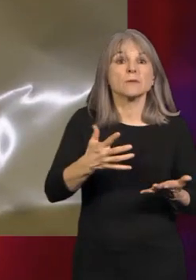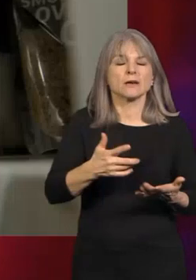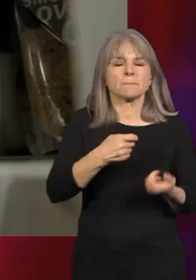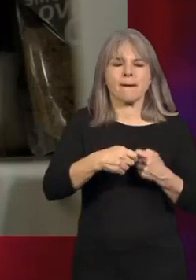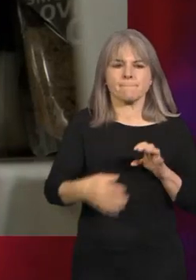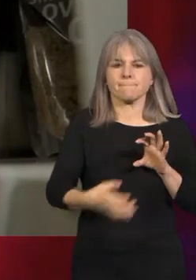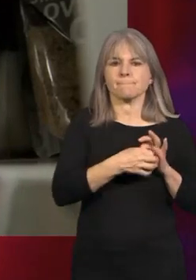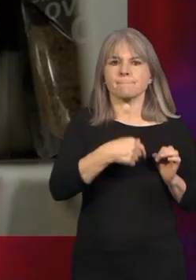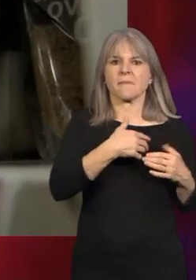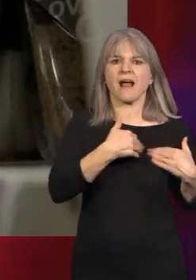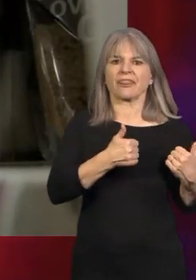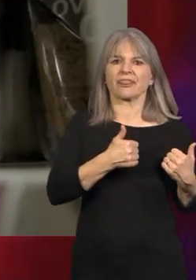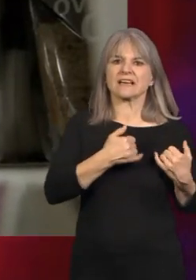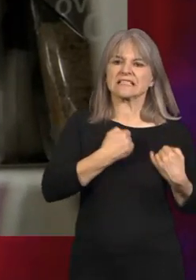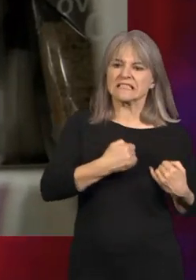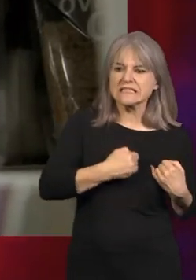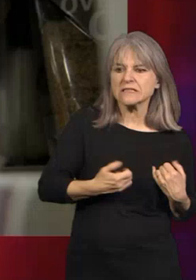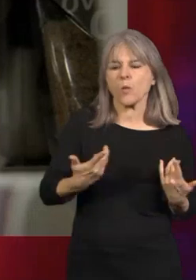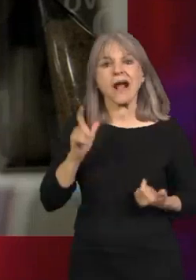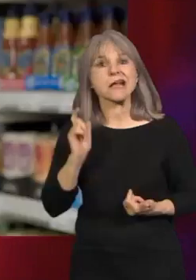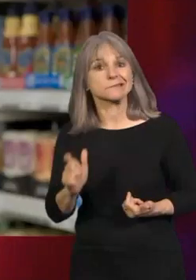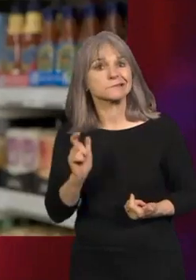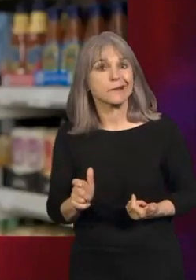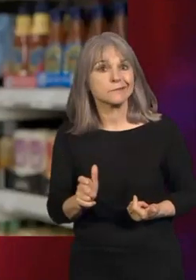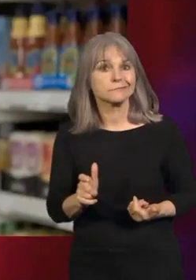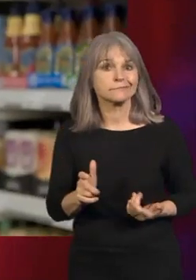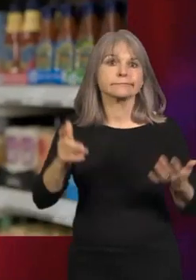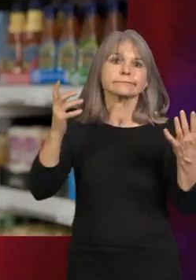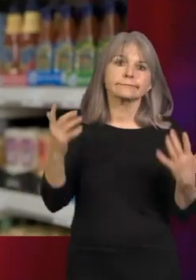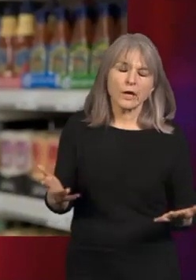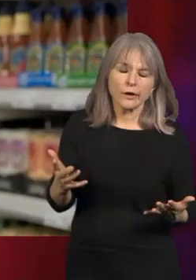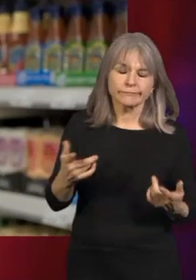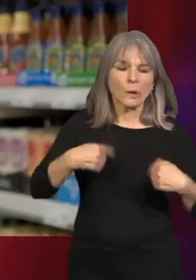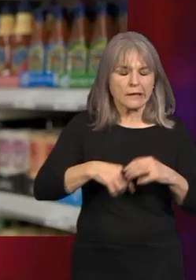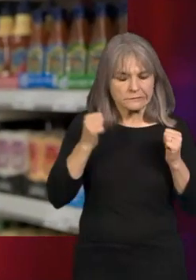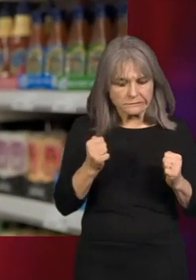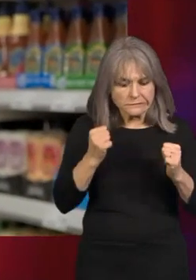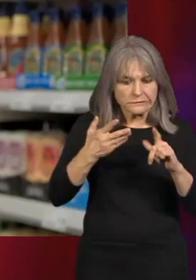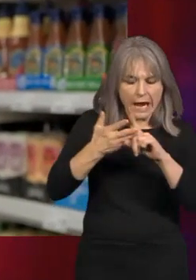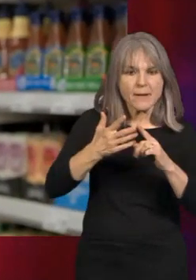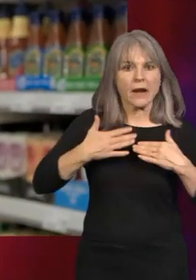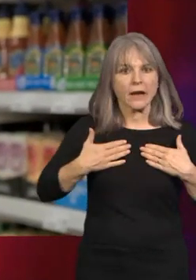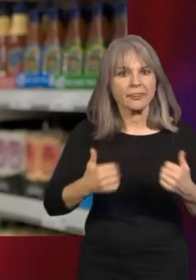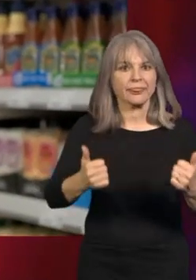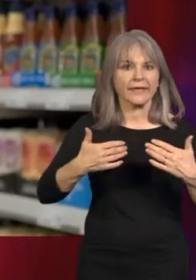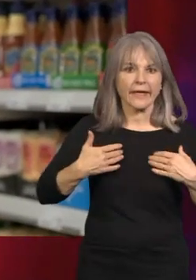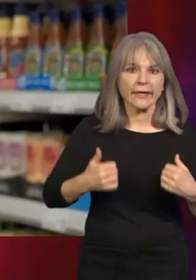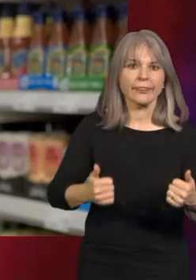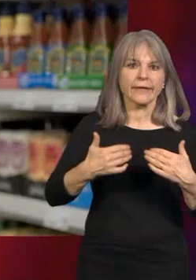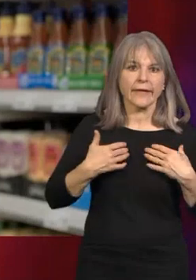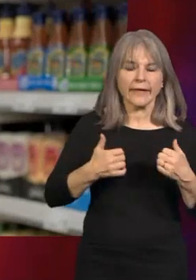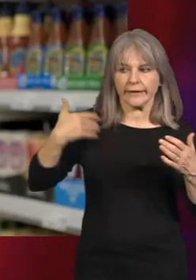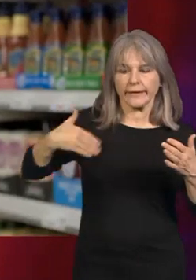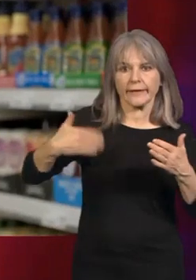and cancer. In a bid to be healthy, we're now eating 15% less salt than we were 15 years